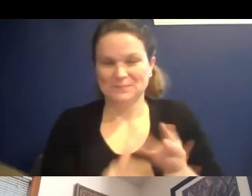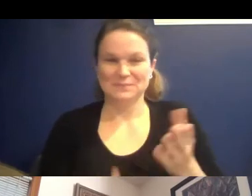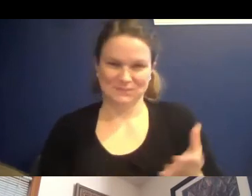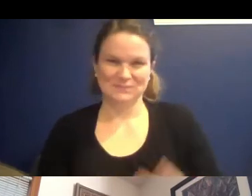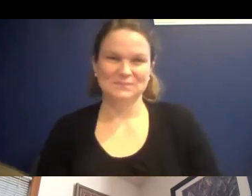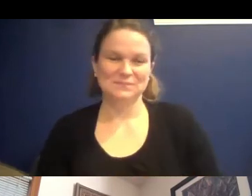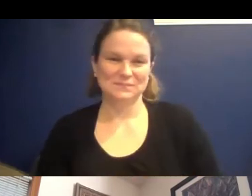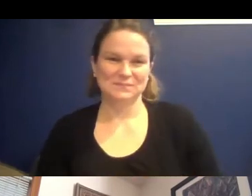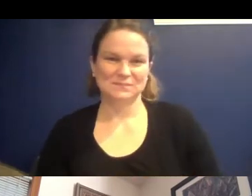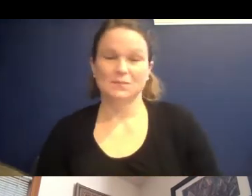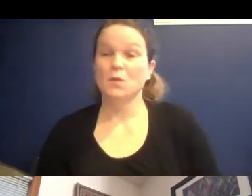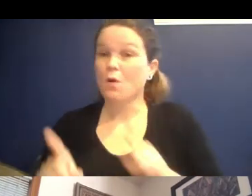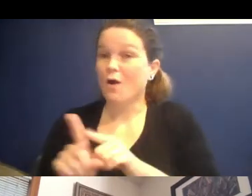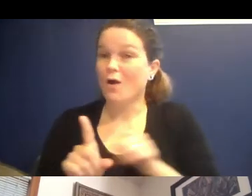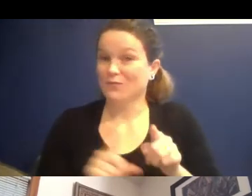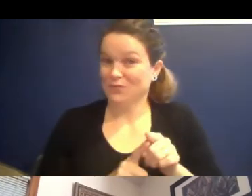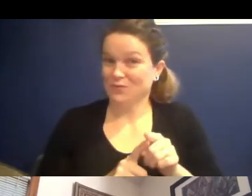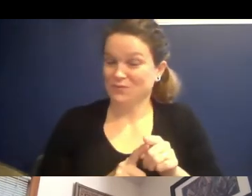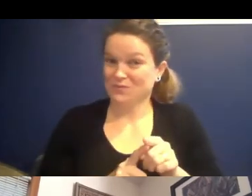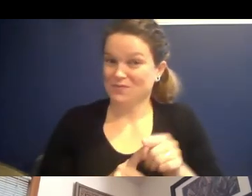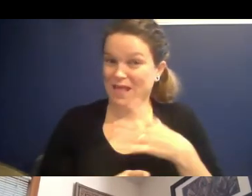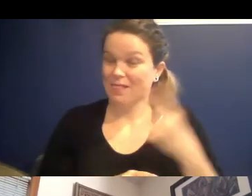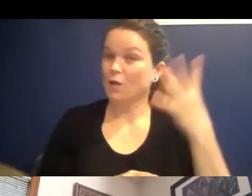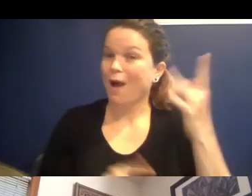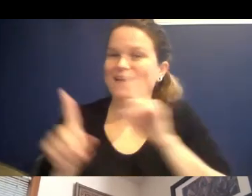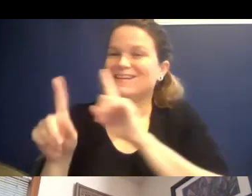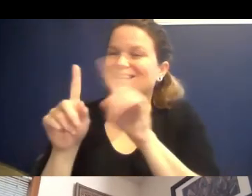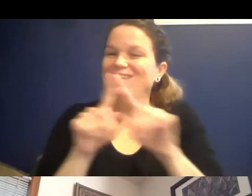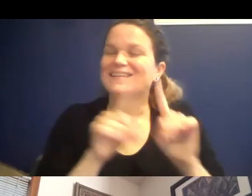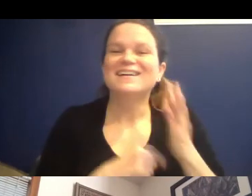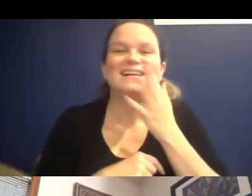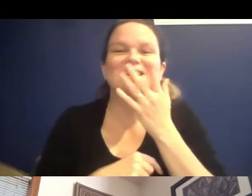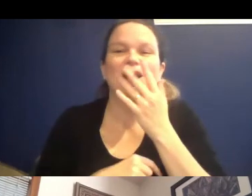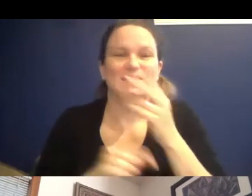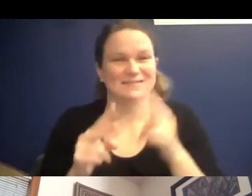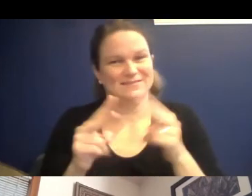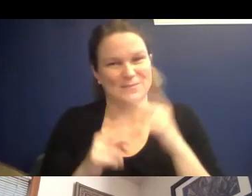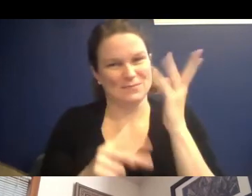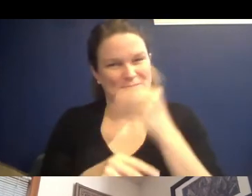The other thing about sweet William that I like is it comes in so many different colors. It's very beautiful.